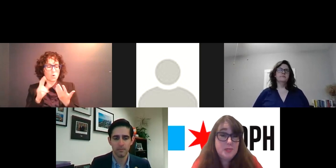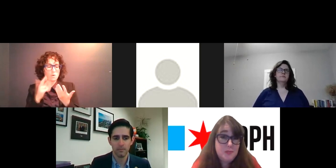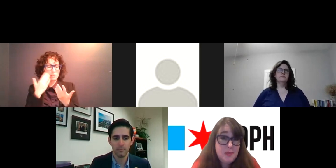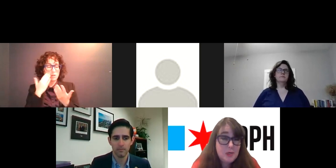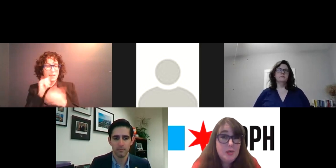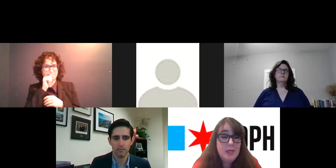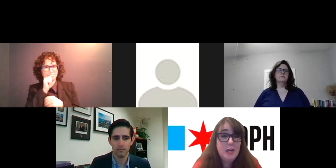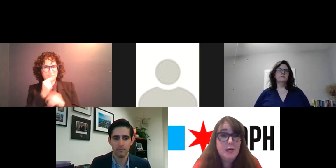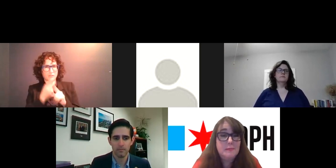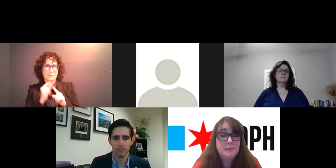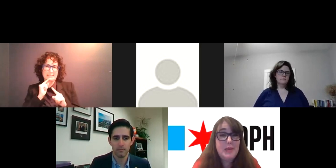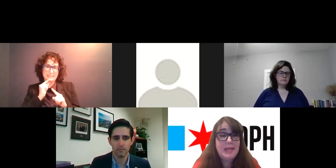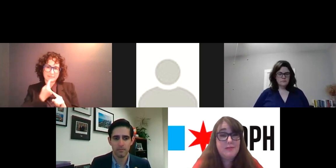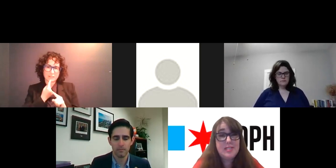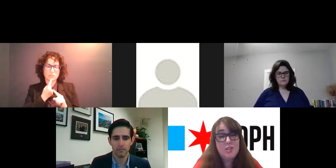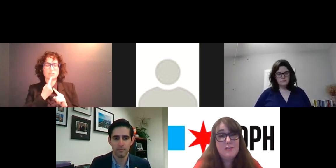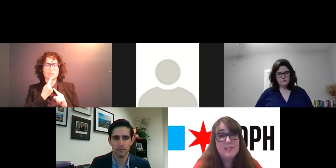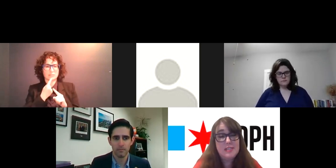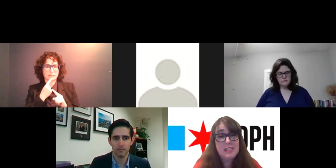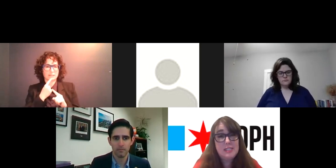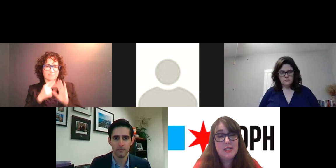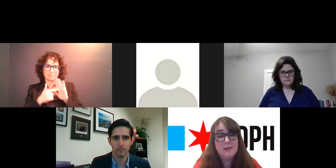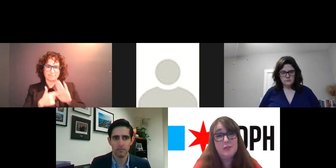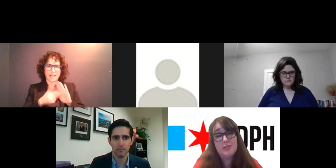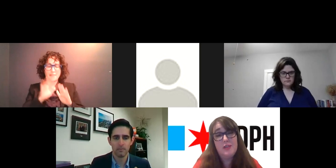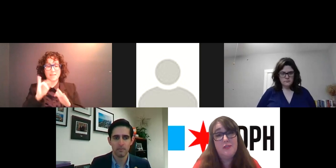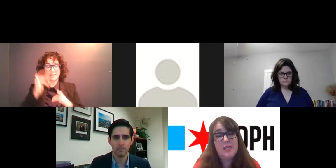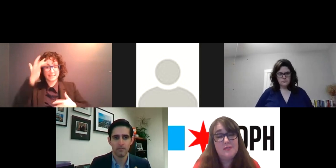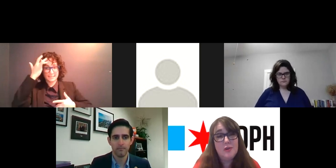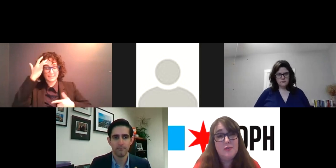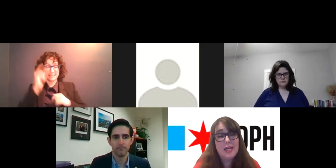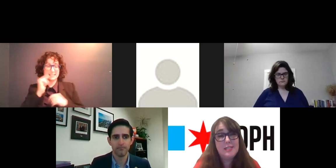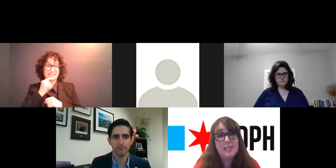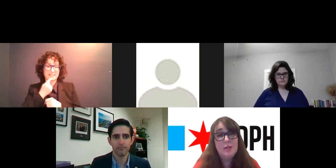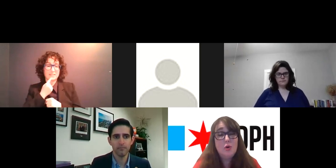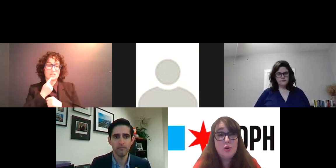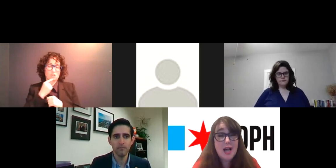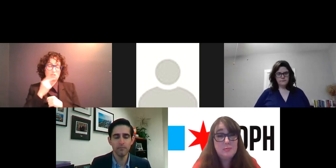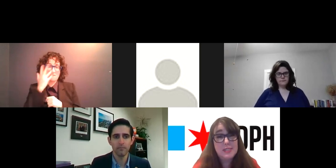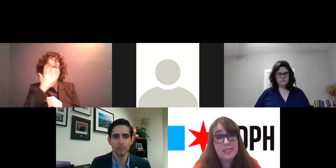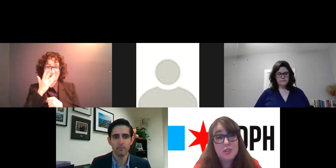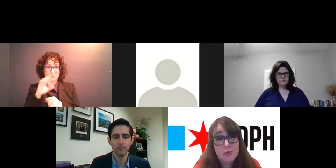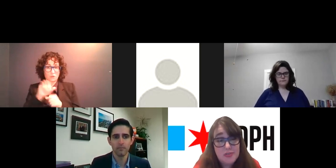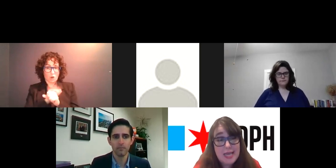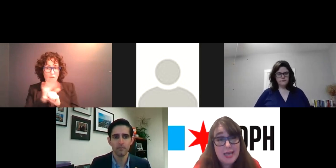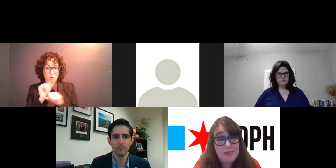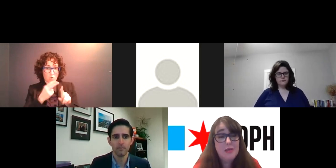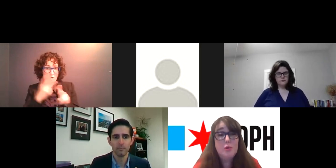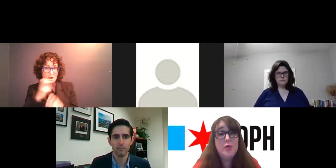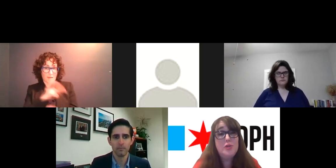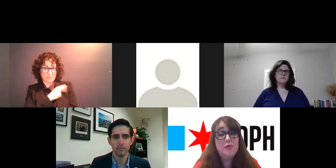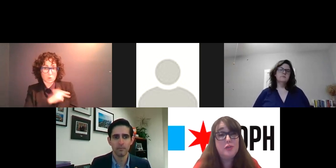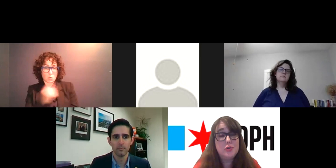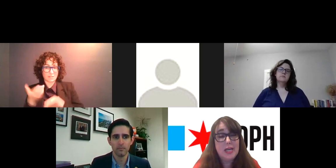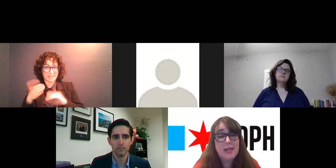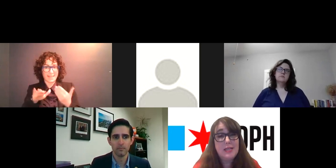from severe manifestation of the disease, the severe phase of COVID-19 or hospitalizations or death, we